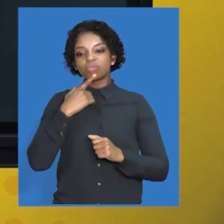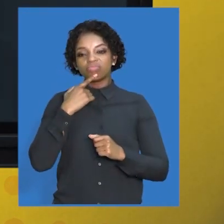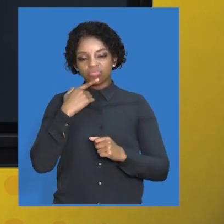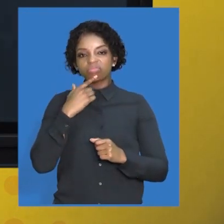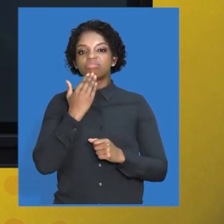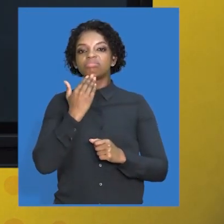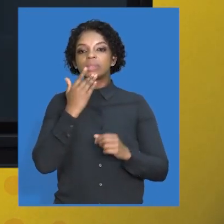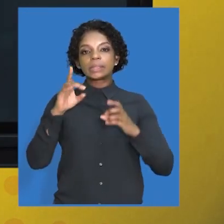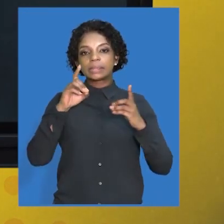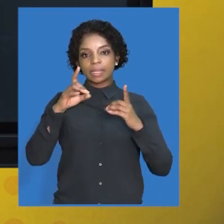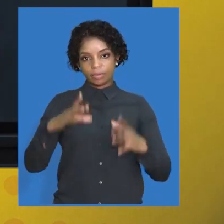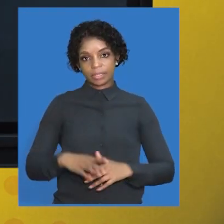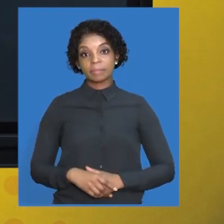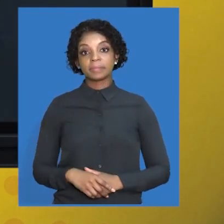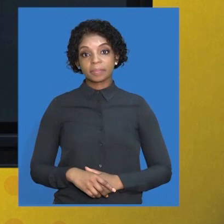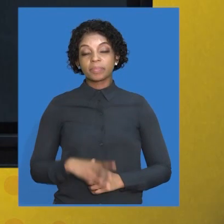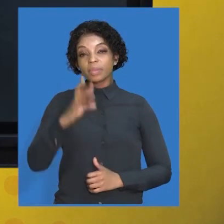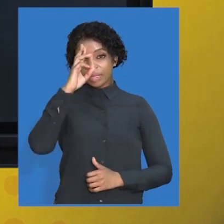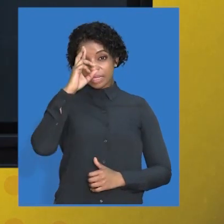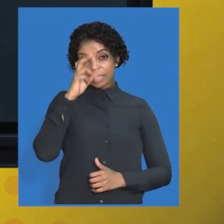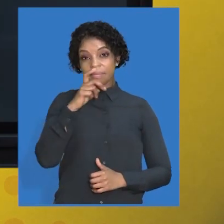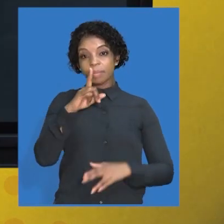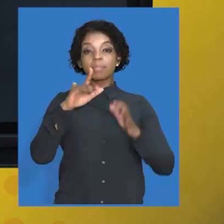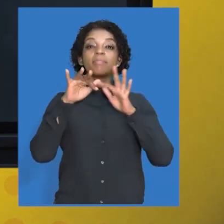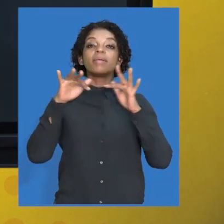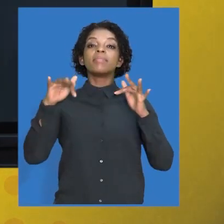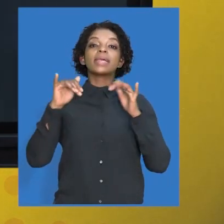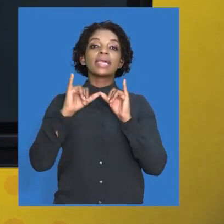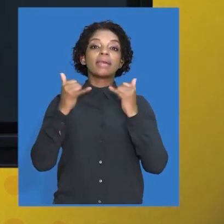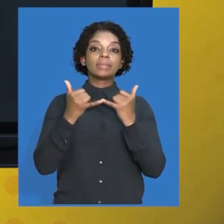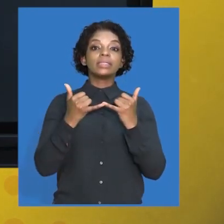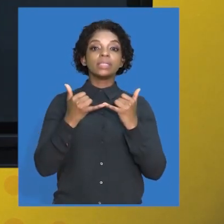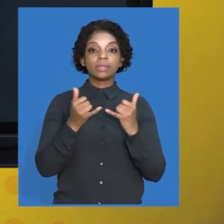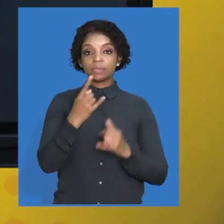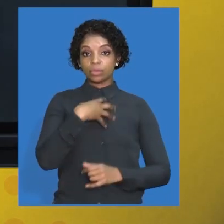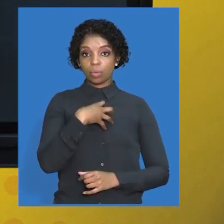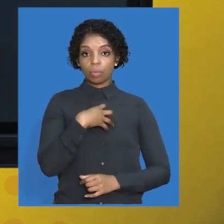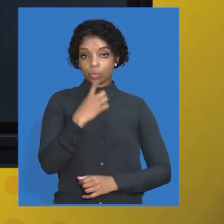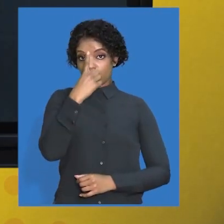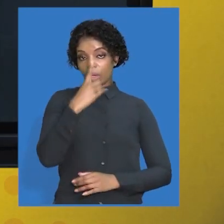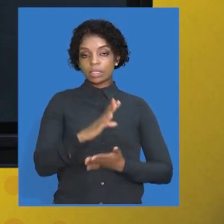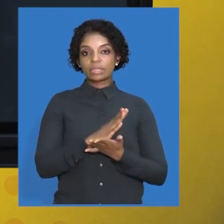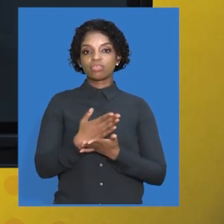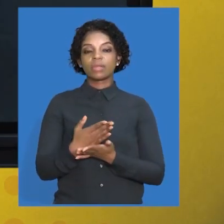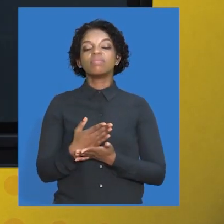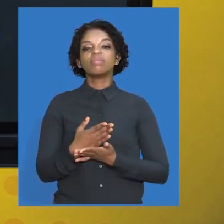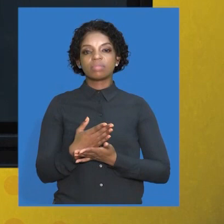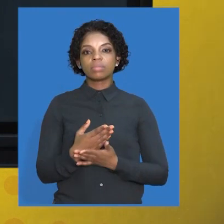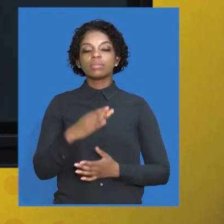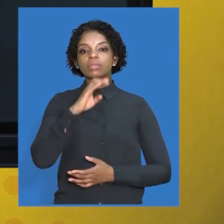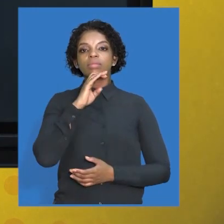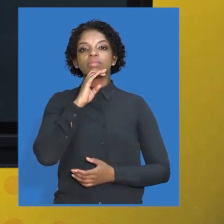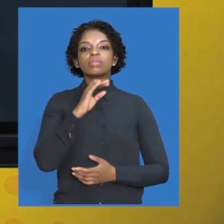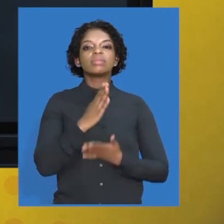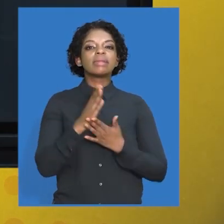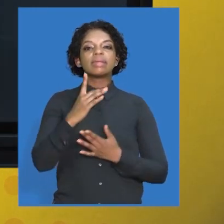though, in a public company, you're dealing with millions of shares. So if you only own 1 share, your slice of the vote is a lot smaller than